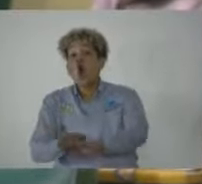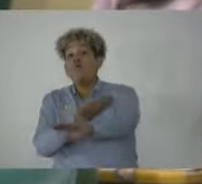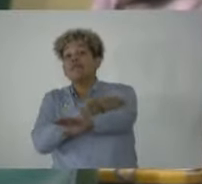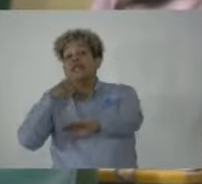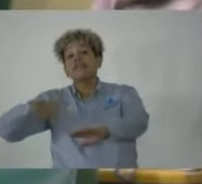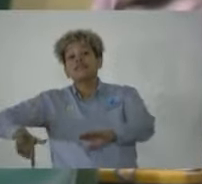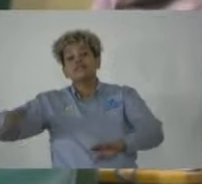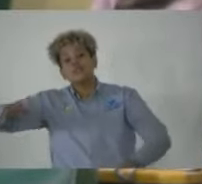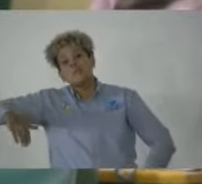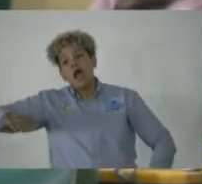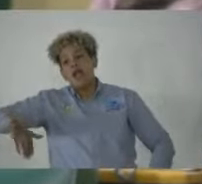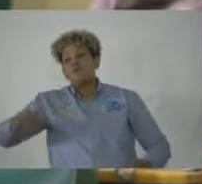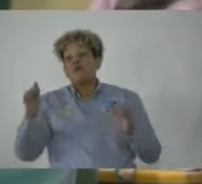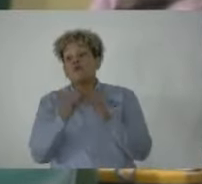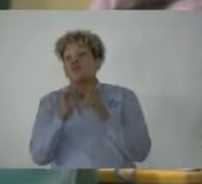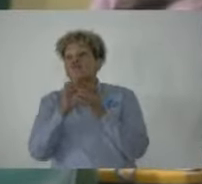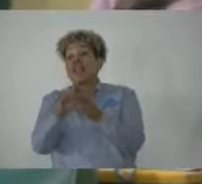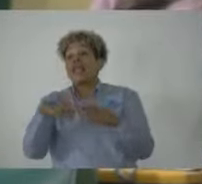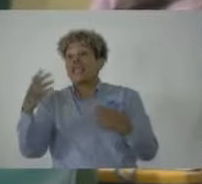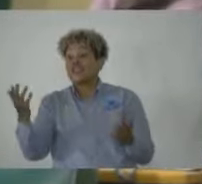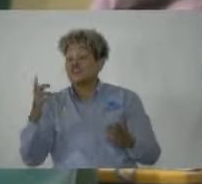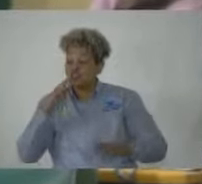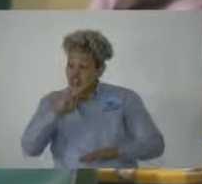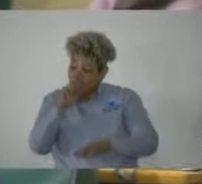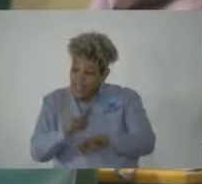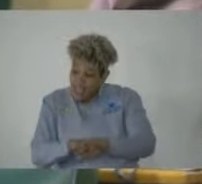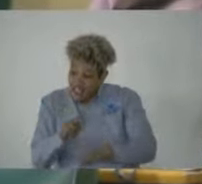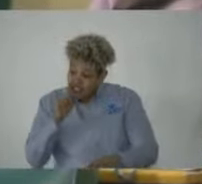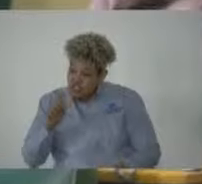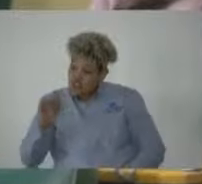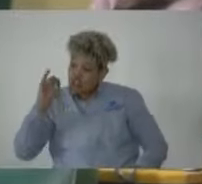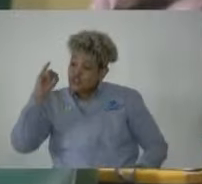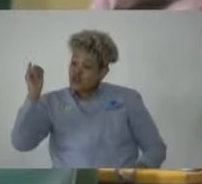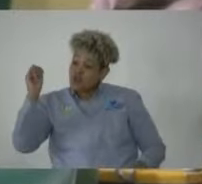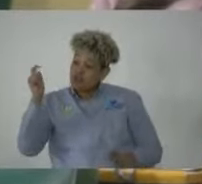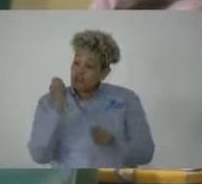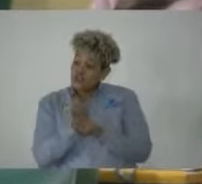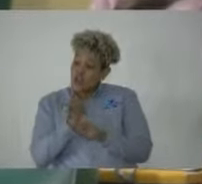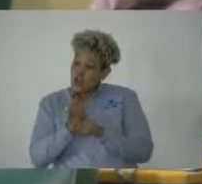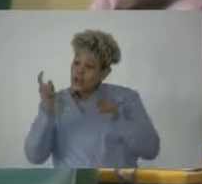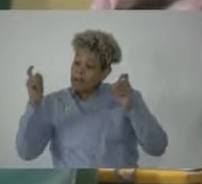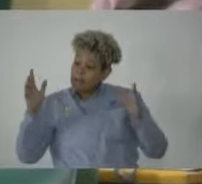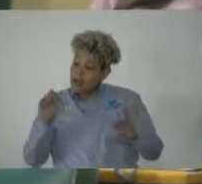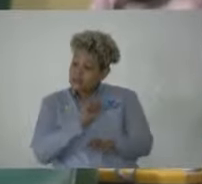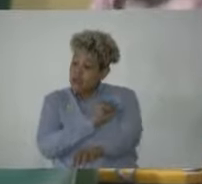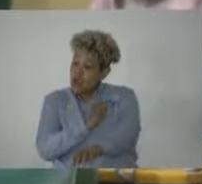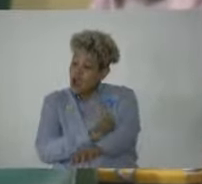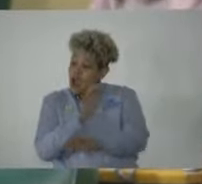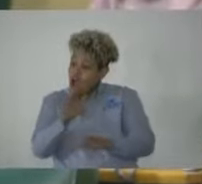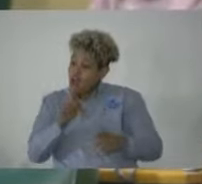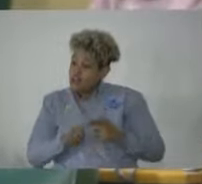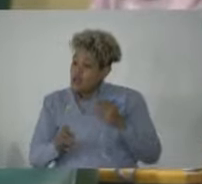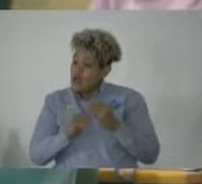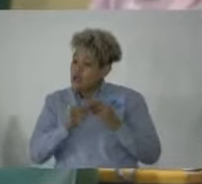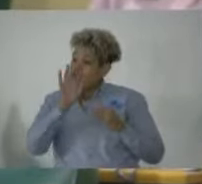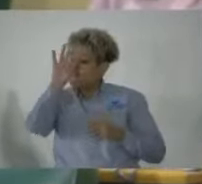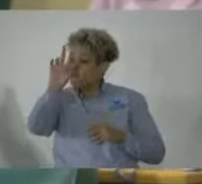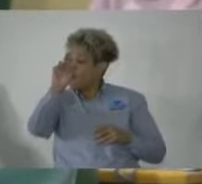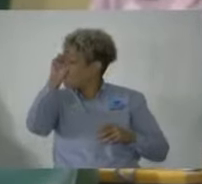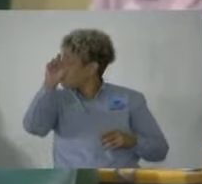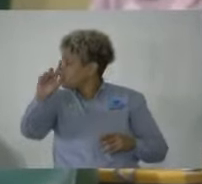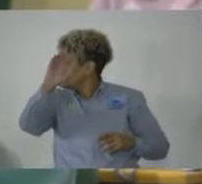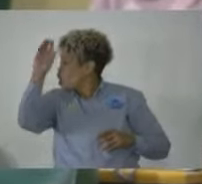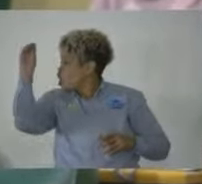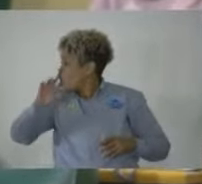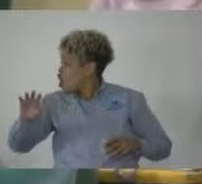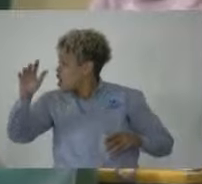House that with respect to the National Solid Waste Management Authority and its four regional